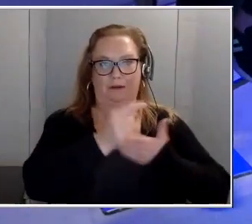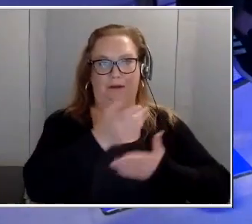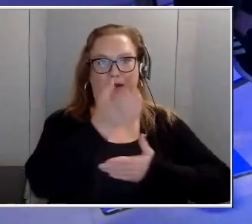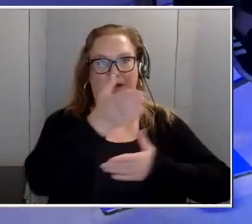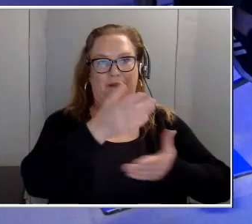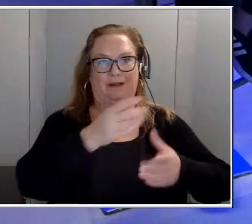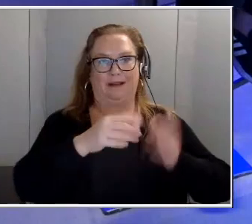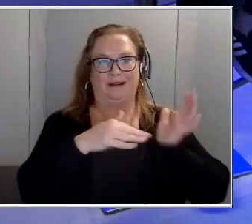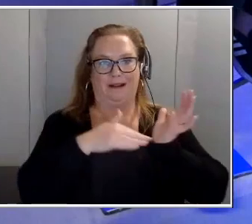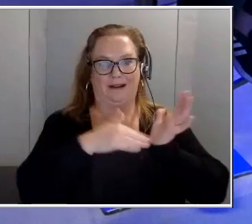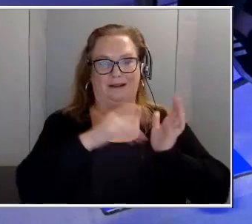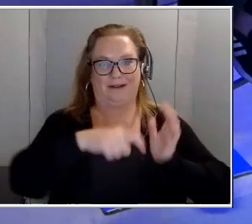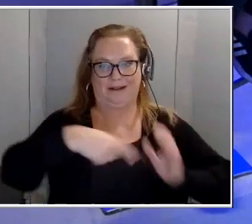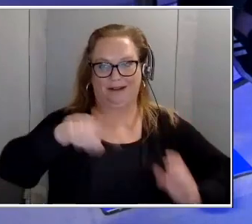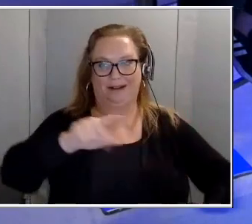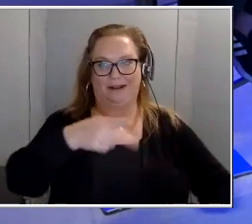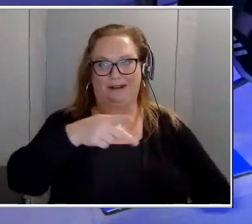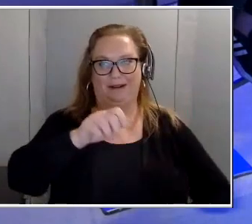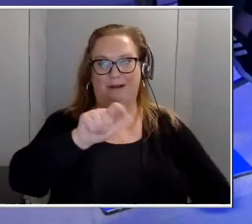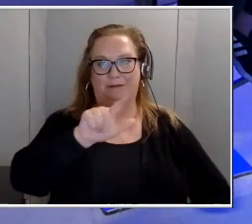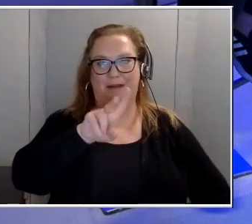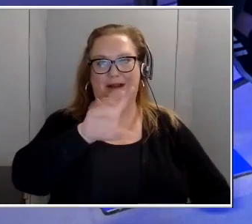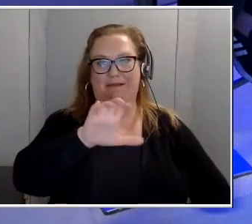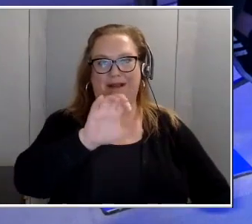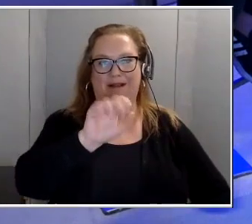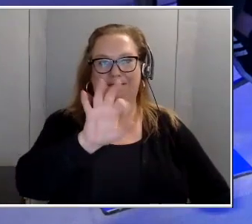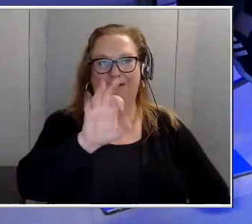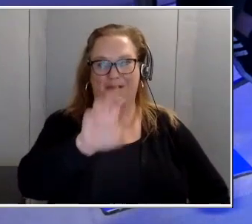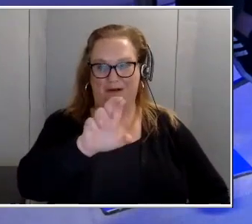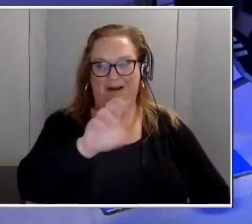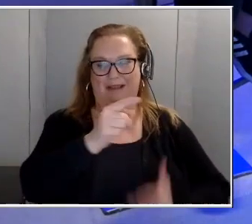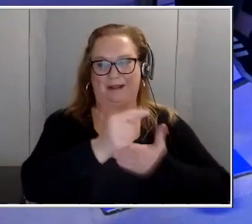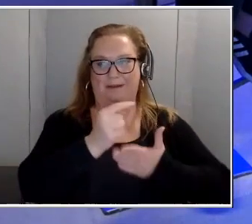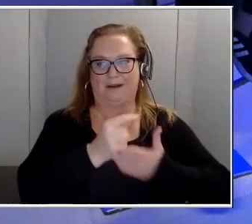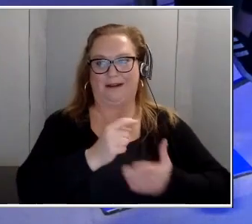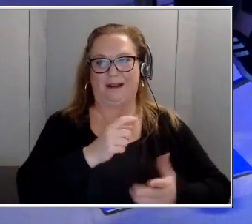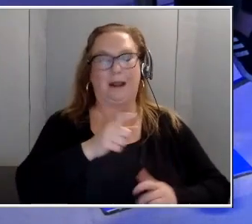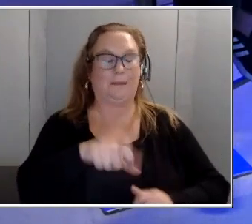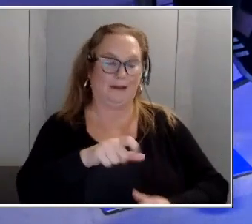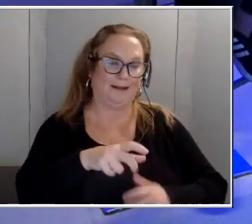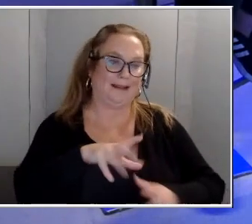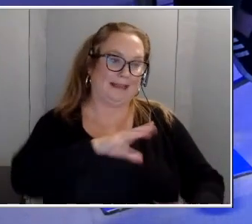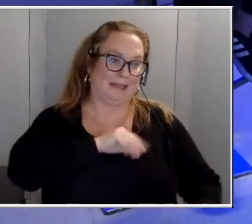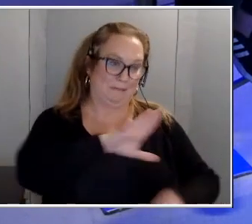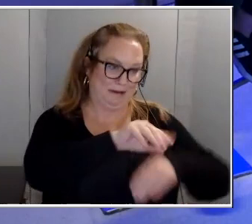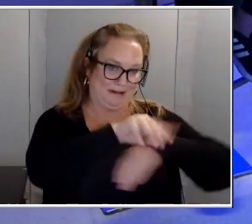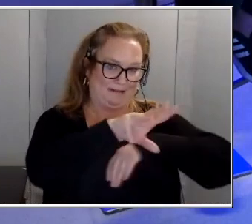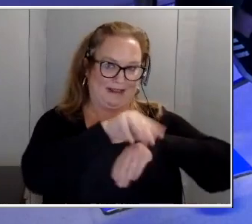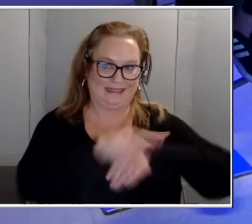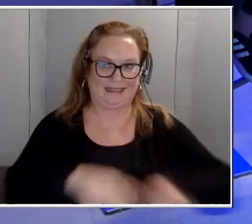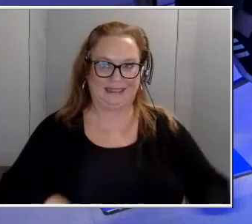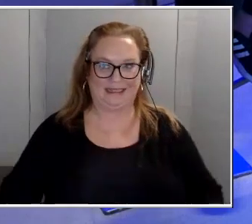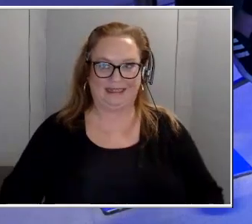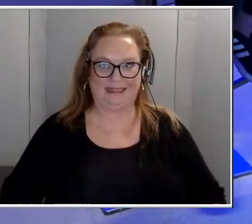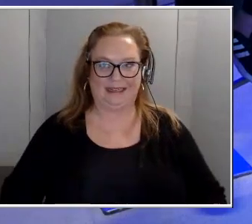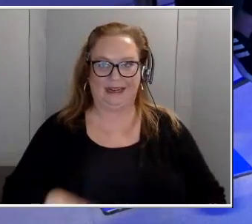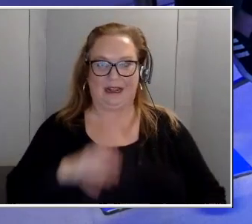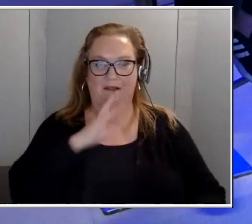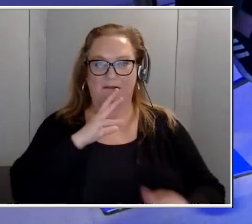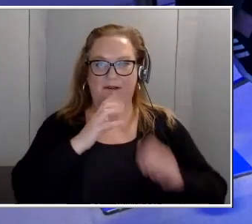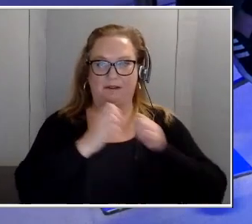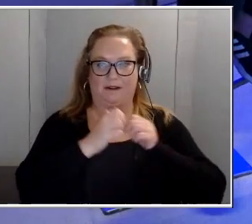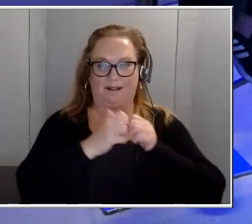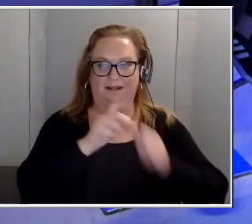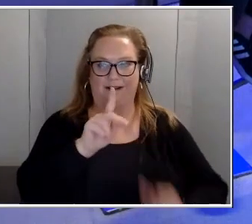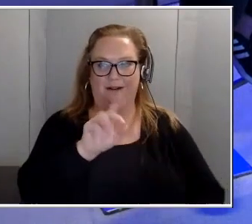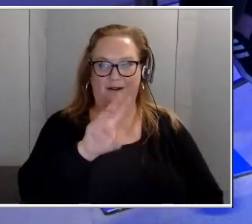telling me. You are the expert. Yeah. I know you are. Yeah. Okay, I'm going to take your advice, and I will consult with Dr.